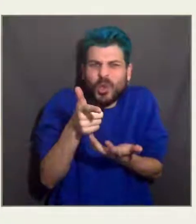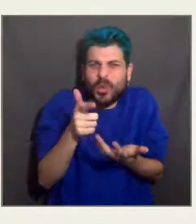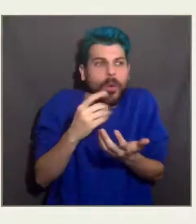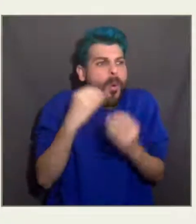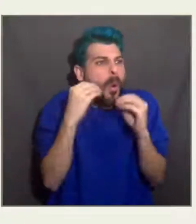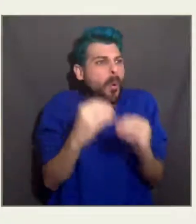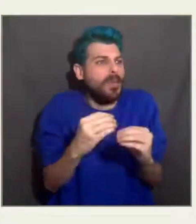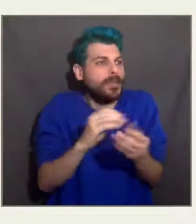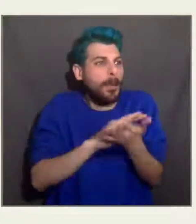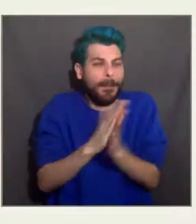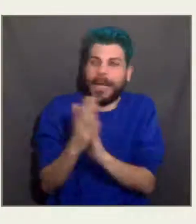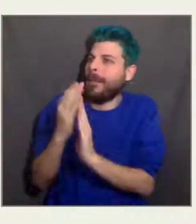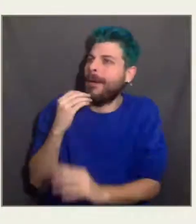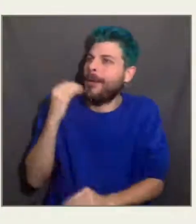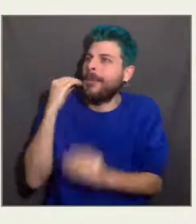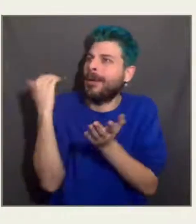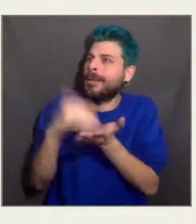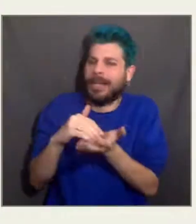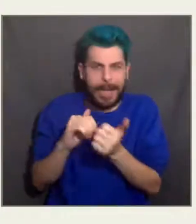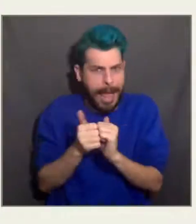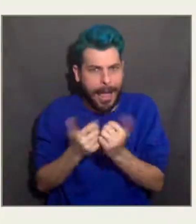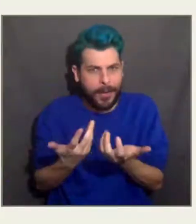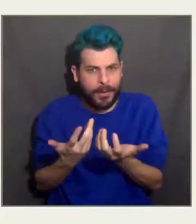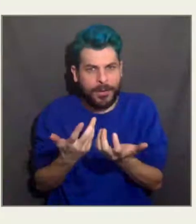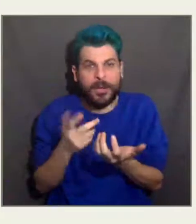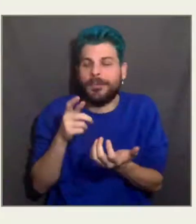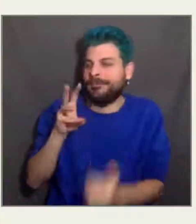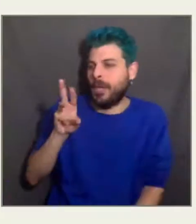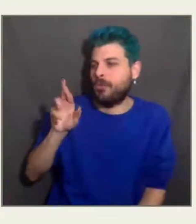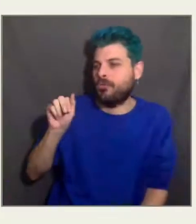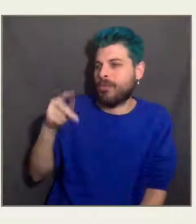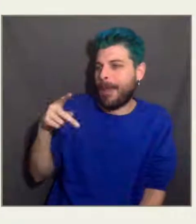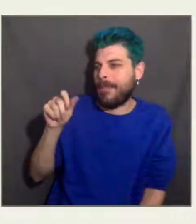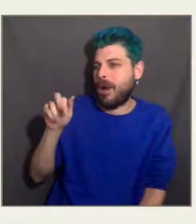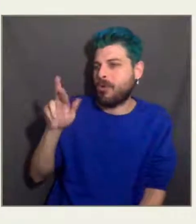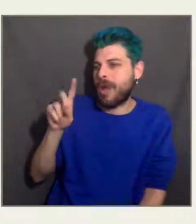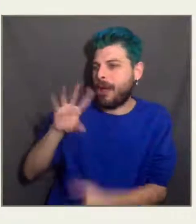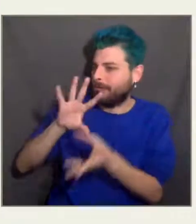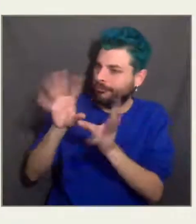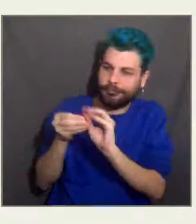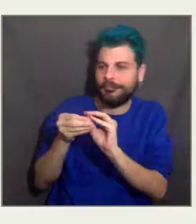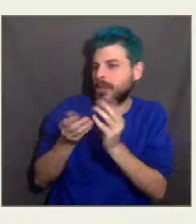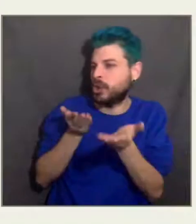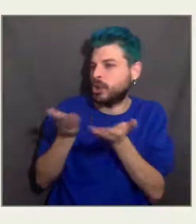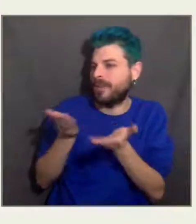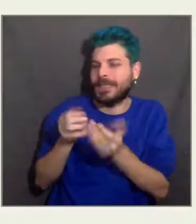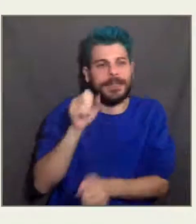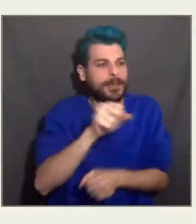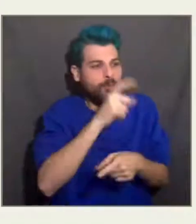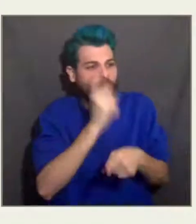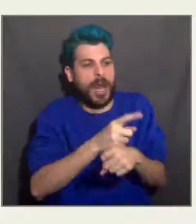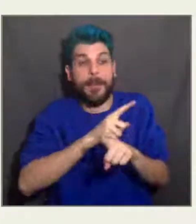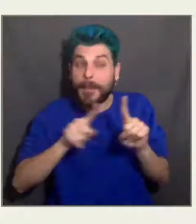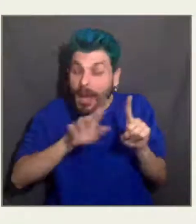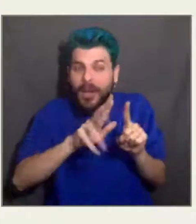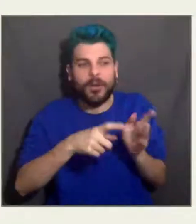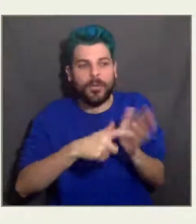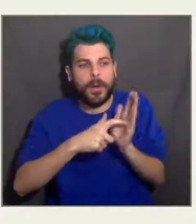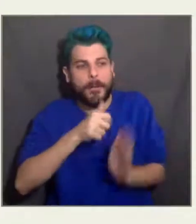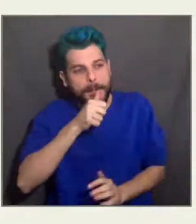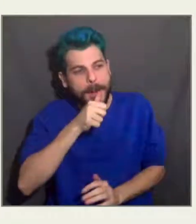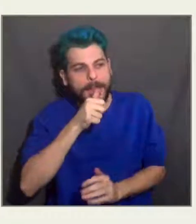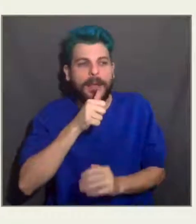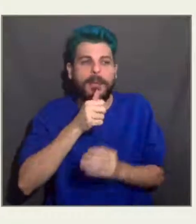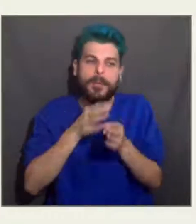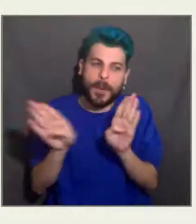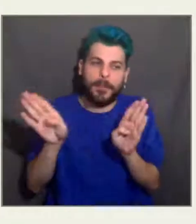you in place? So. Yeah, the wraparound services, services are important. But it's private and public. Yes. Yeah. Okay. Well, thank you for those